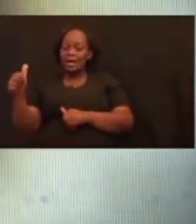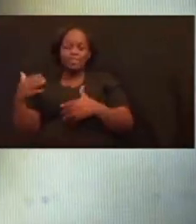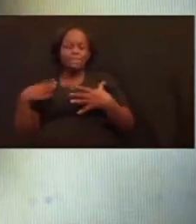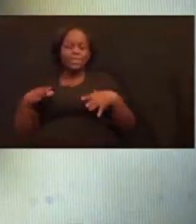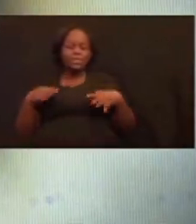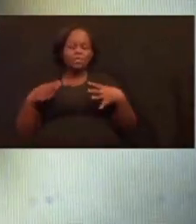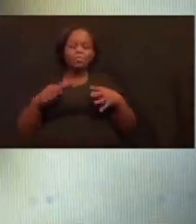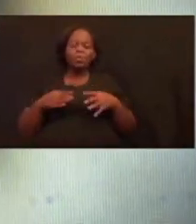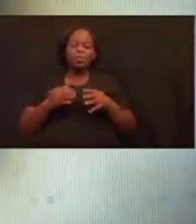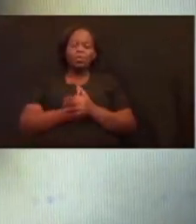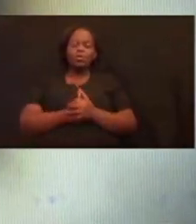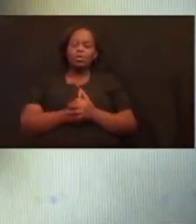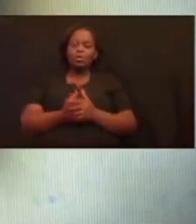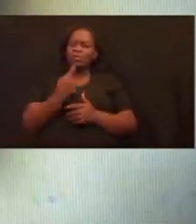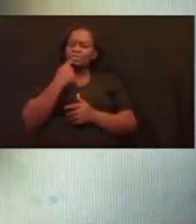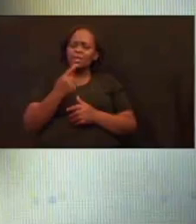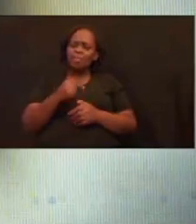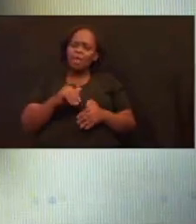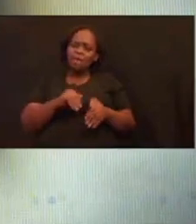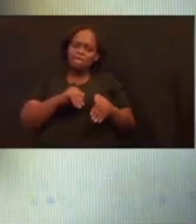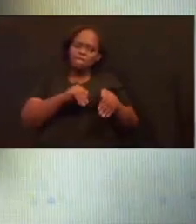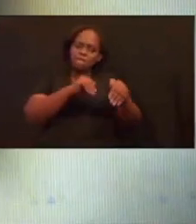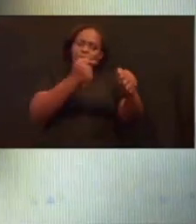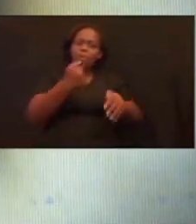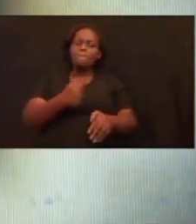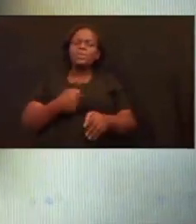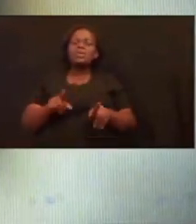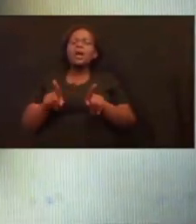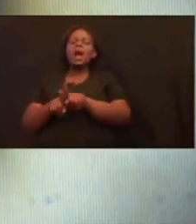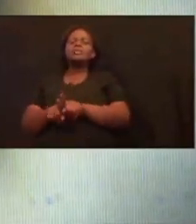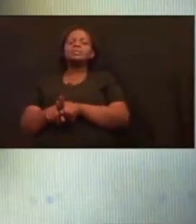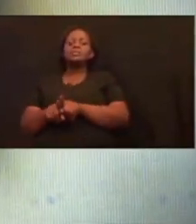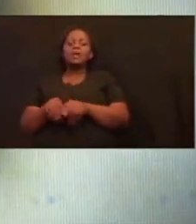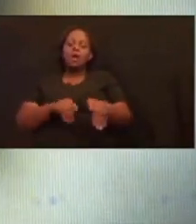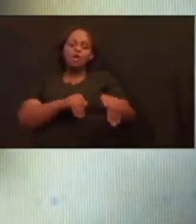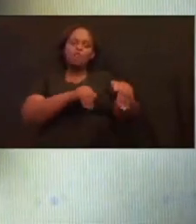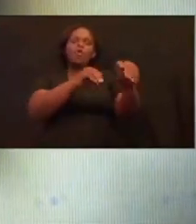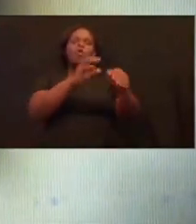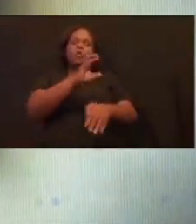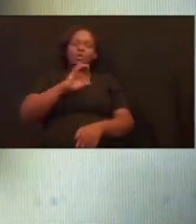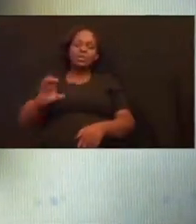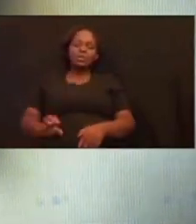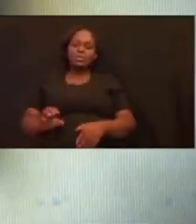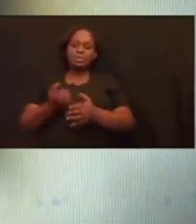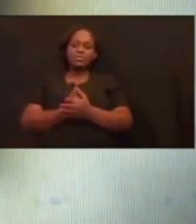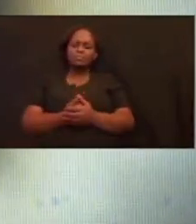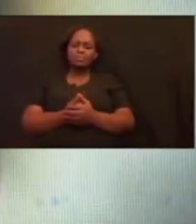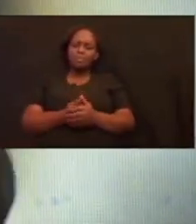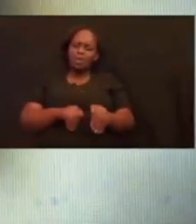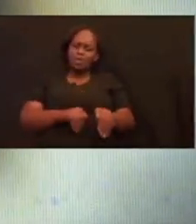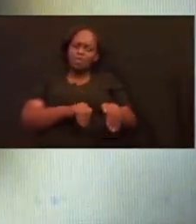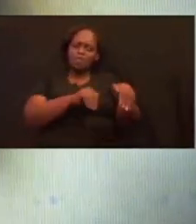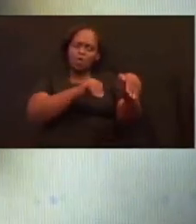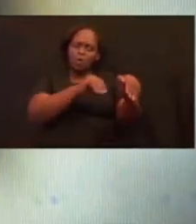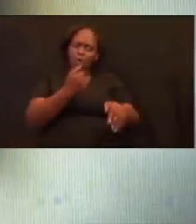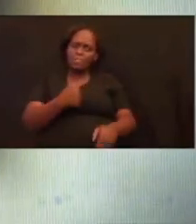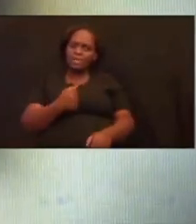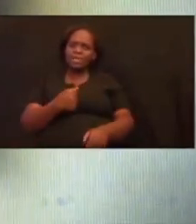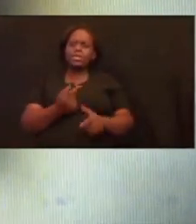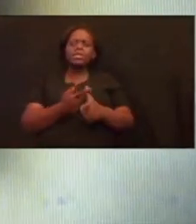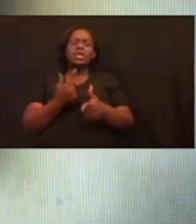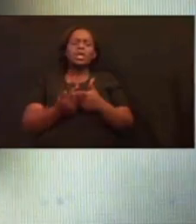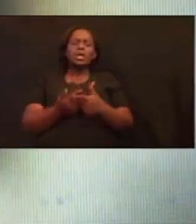follow me as I follow Christ and you will be made. Follow me and you will learn the